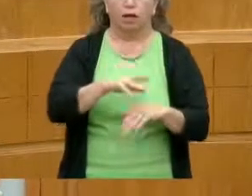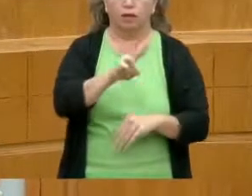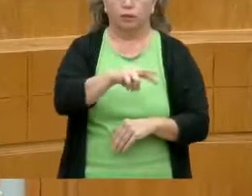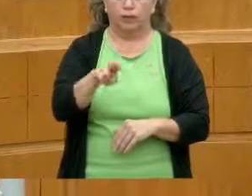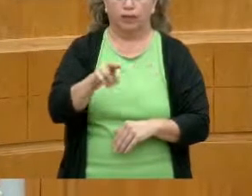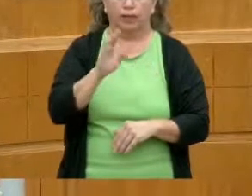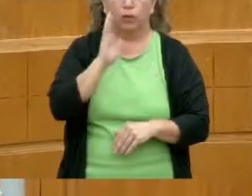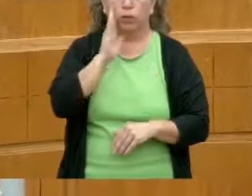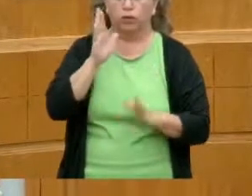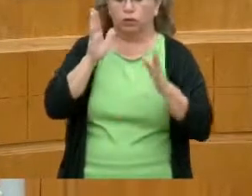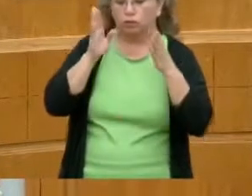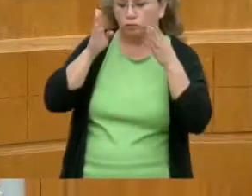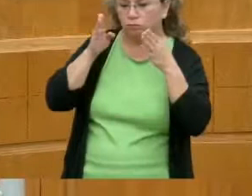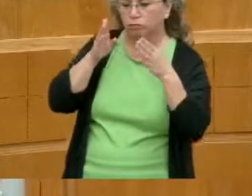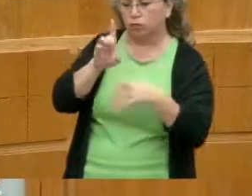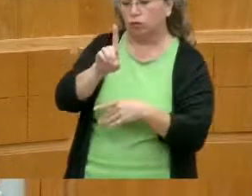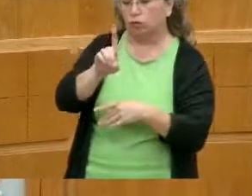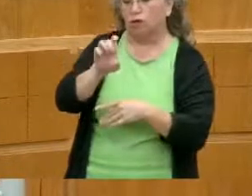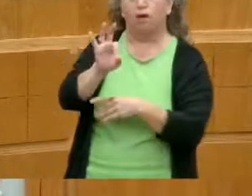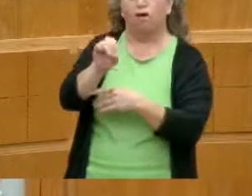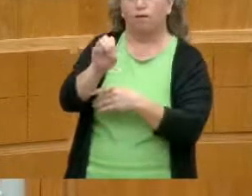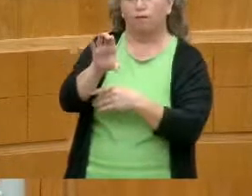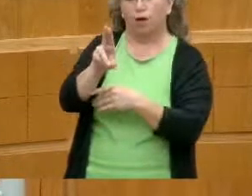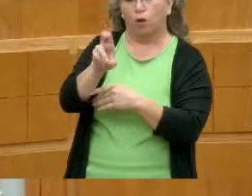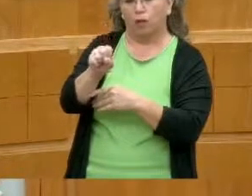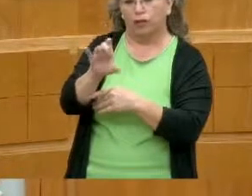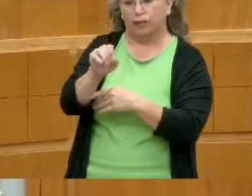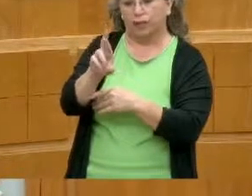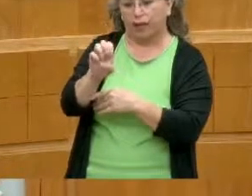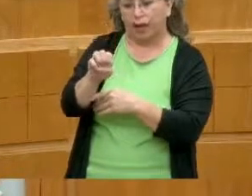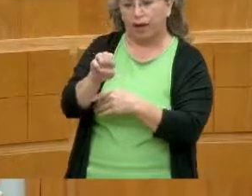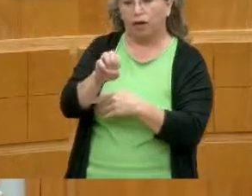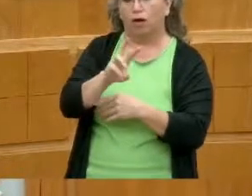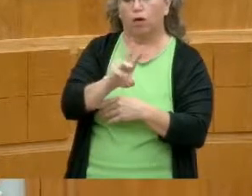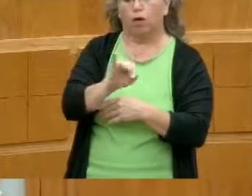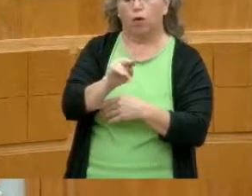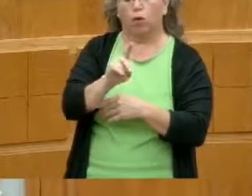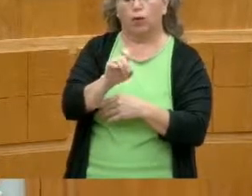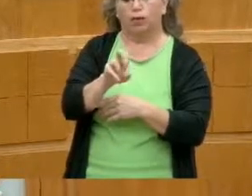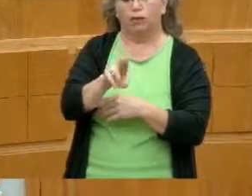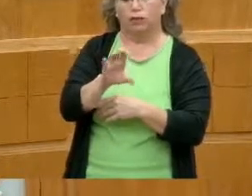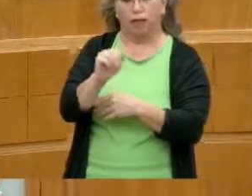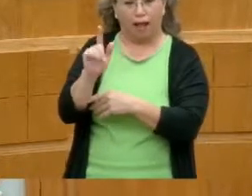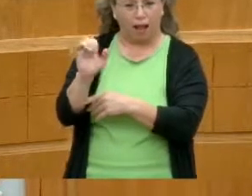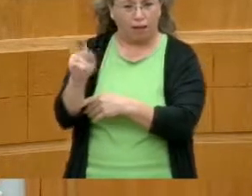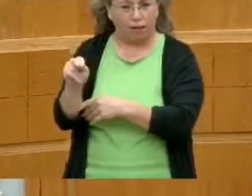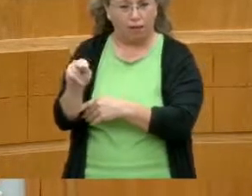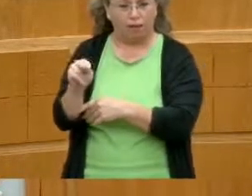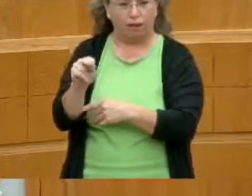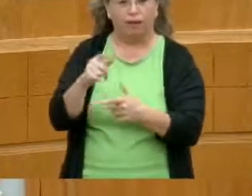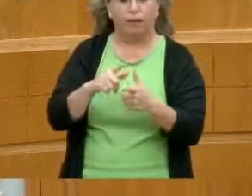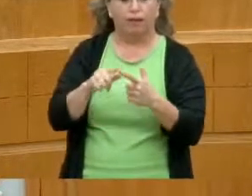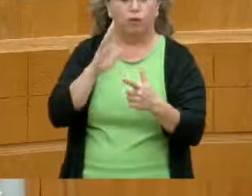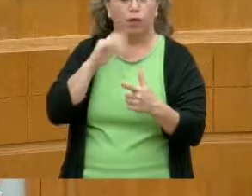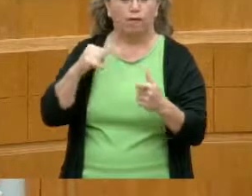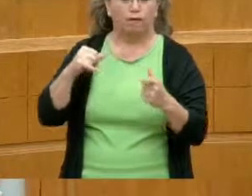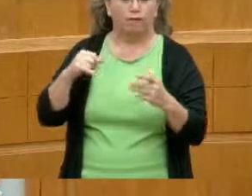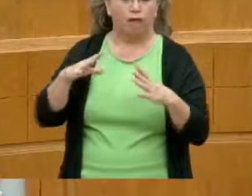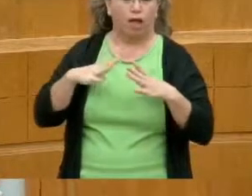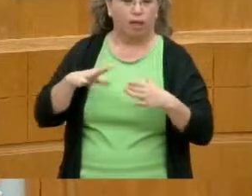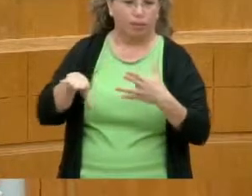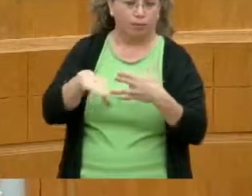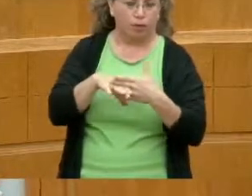Focus Care at Corpus Christi, Windsor, Cal Allen. There'll be a little bit of break for the holiday, and then on